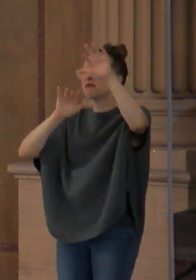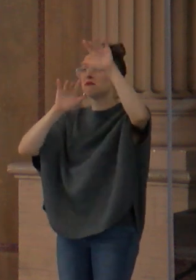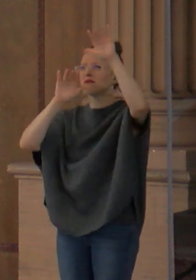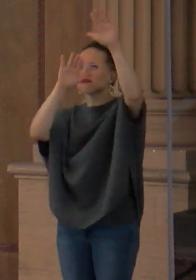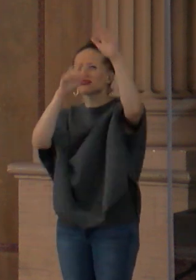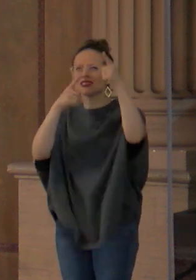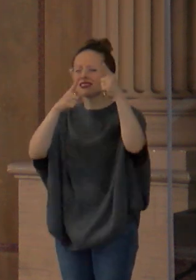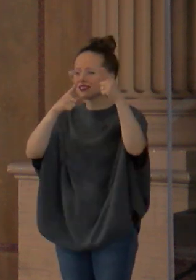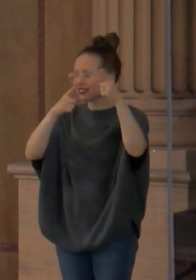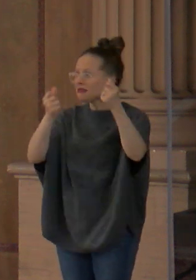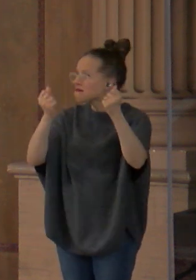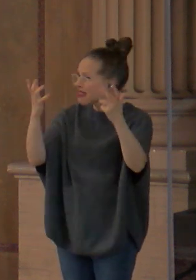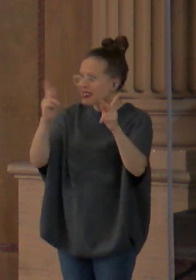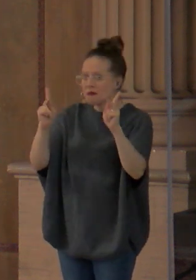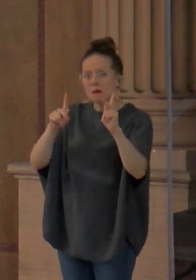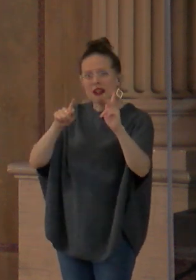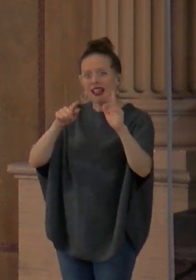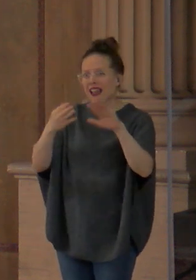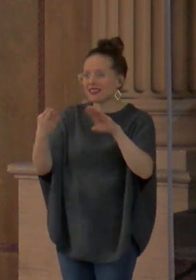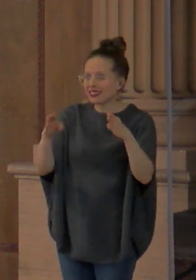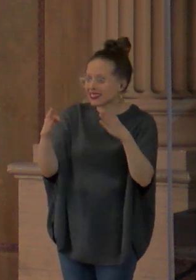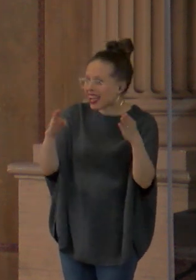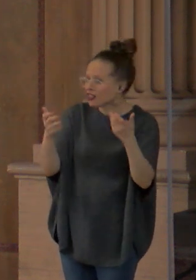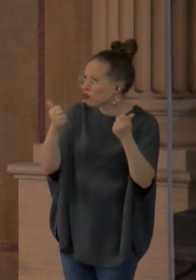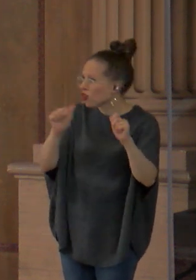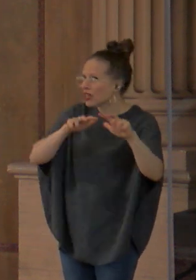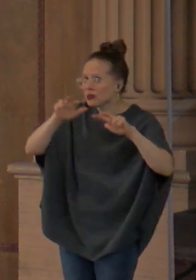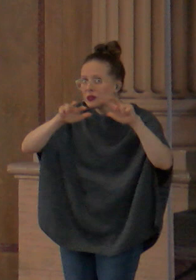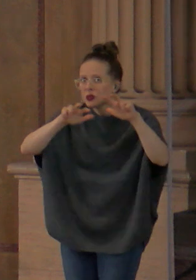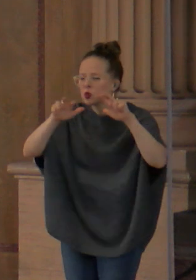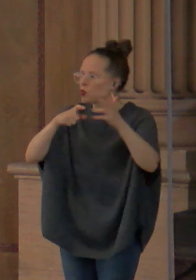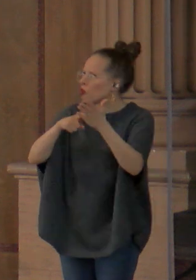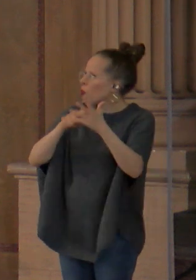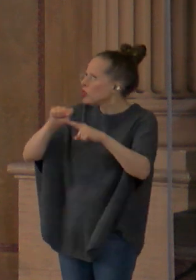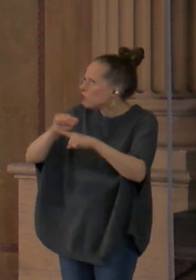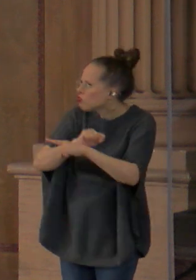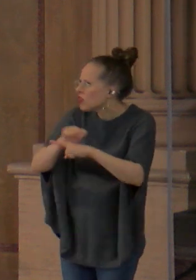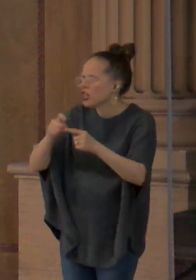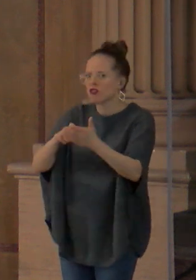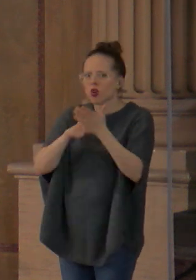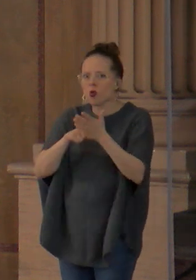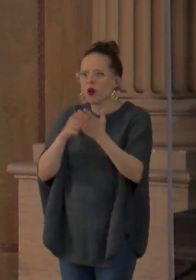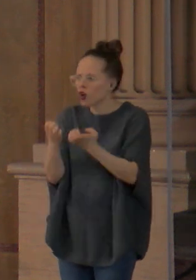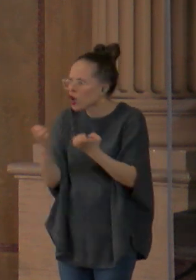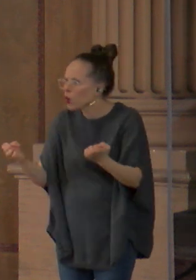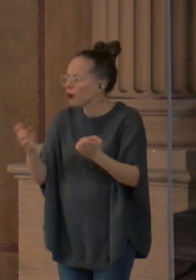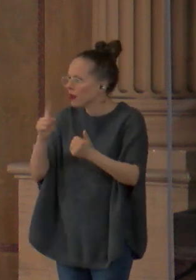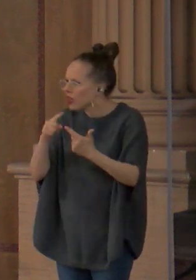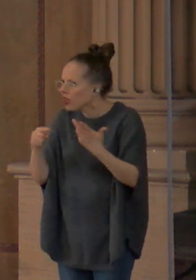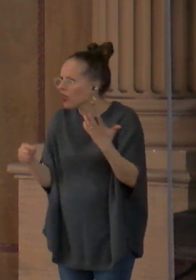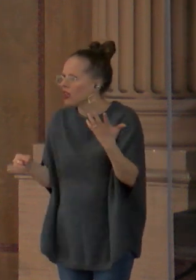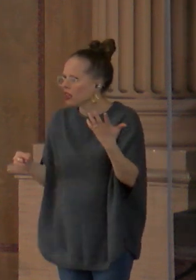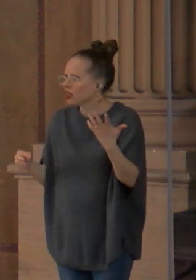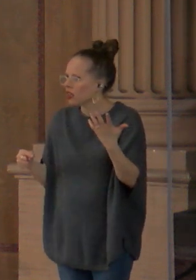The weather is terrible. You need oxygen to go up there. You need training. You can't just do that on a whim in your gym clothes.